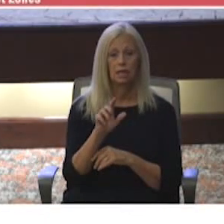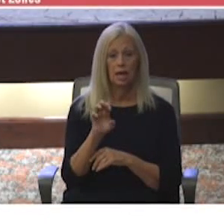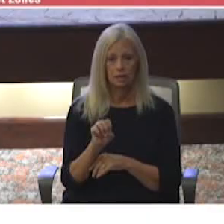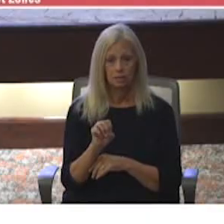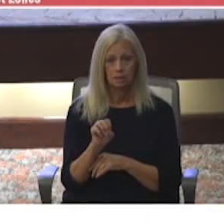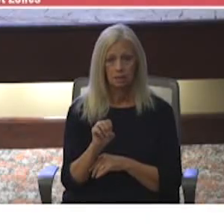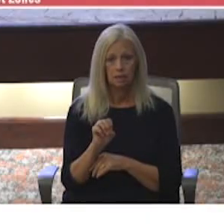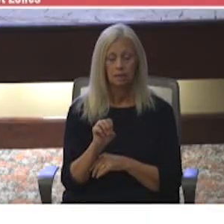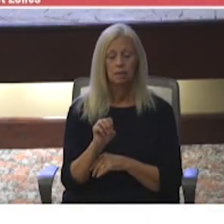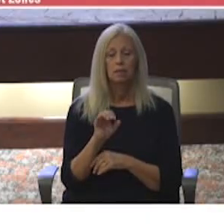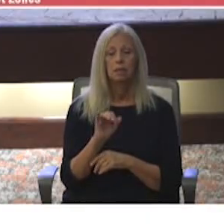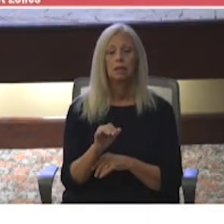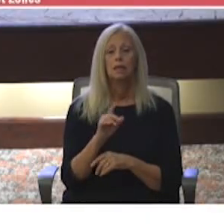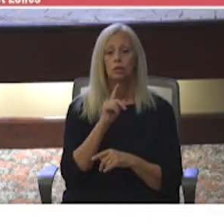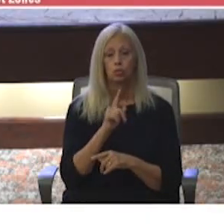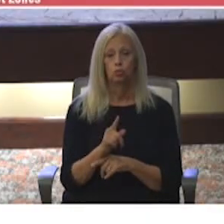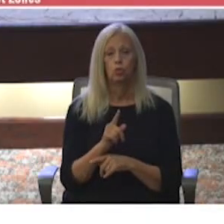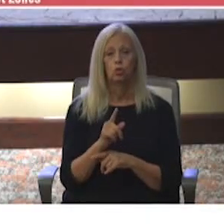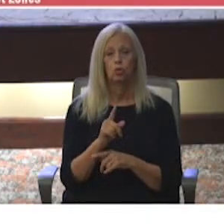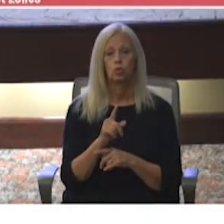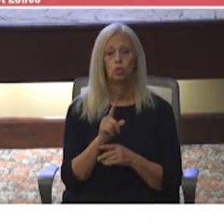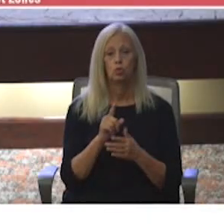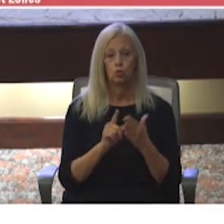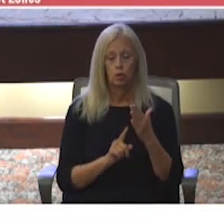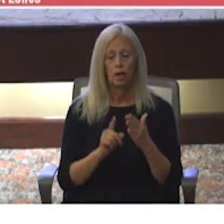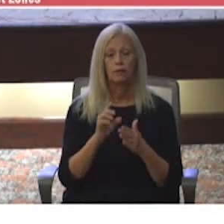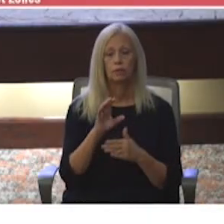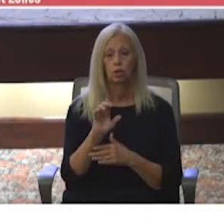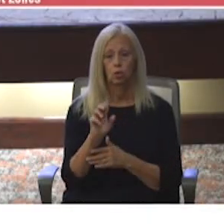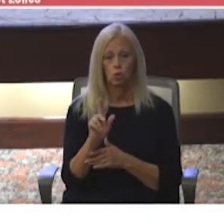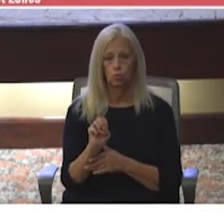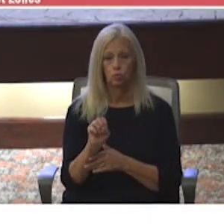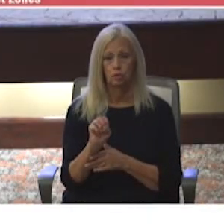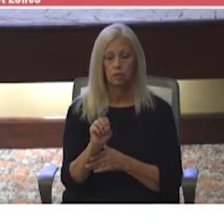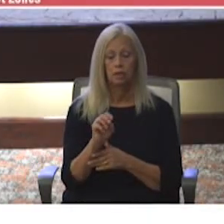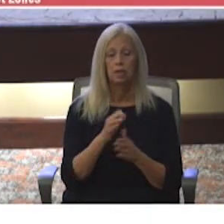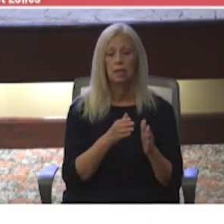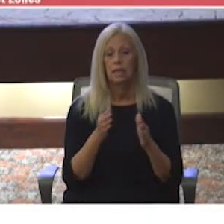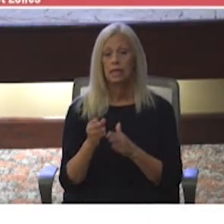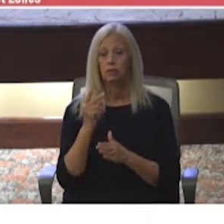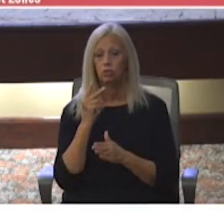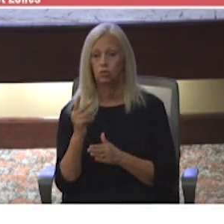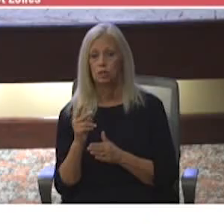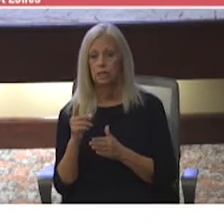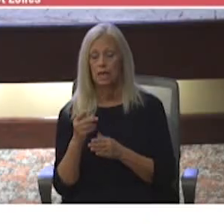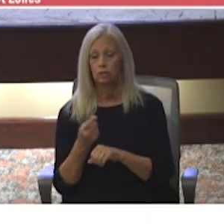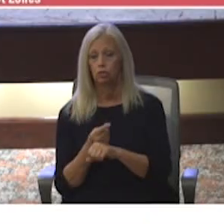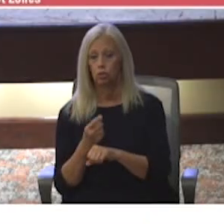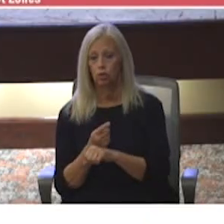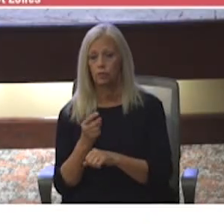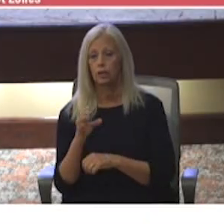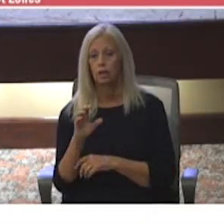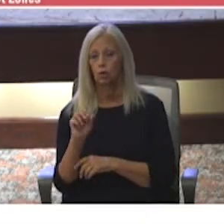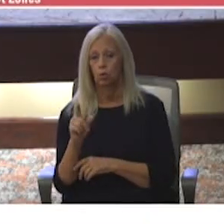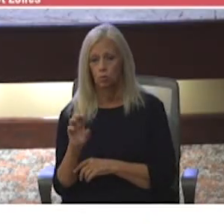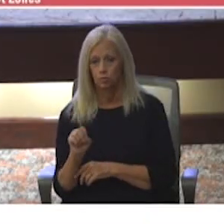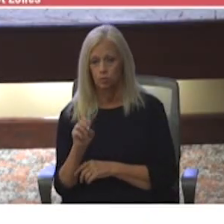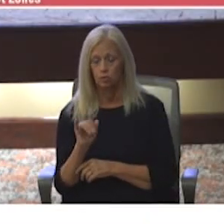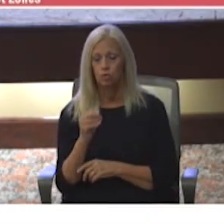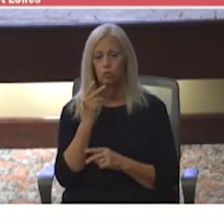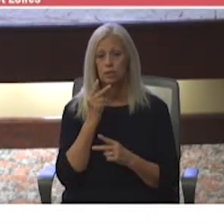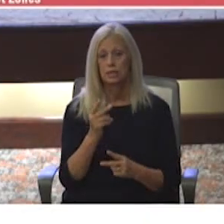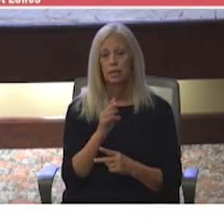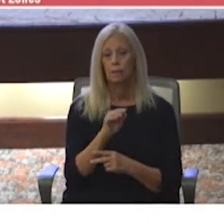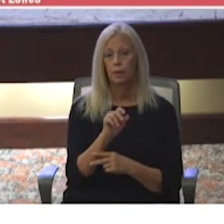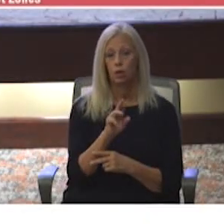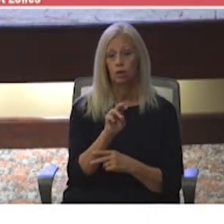actual draft code. And then on the right, you see the Barrens Branch geography, the map. And you can see the Barrens Branch itself,